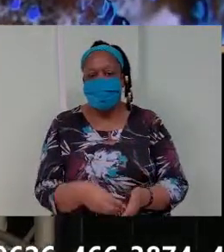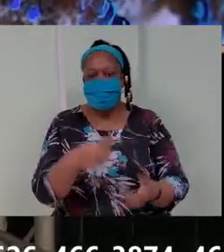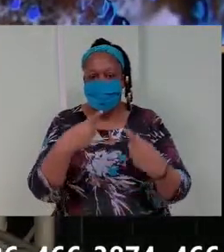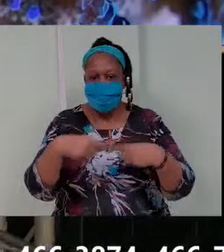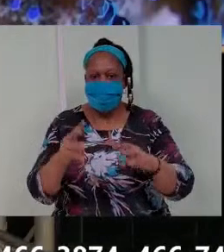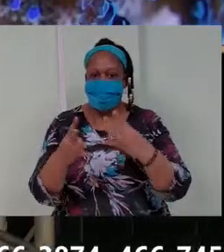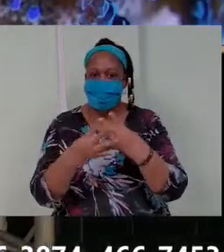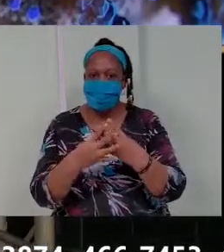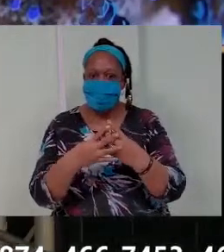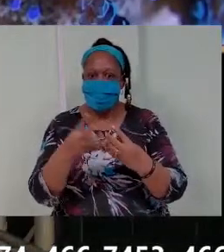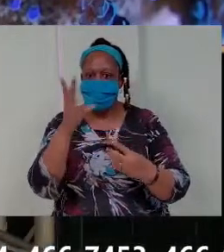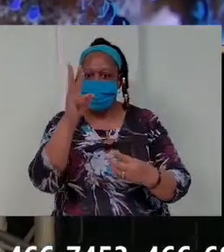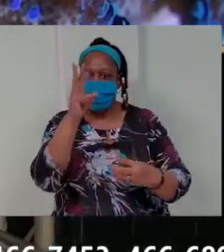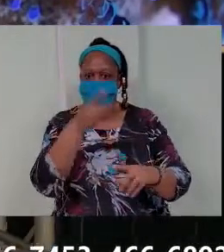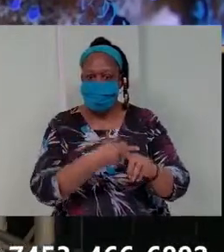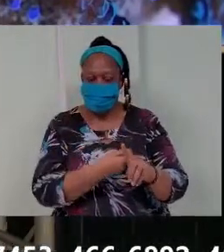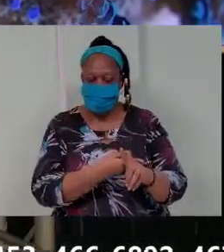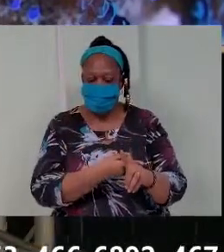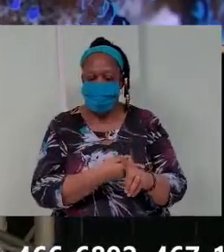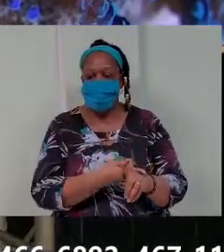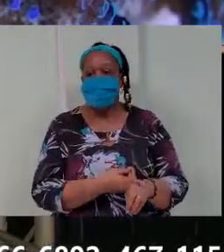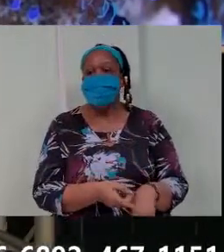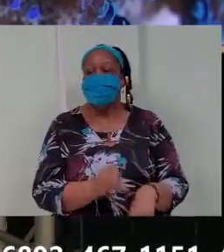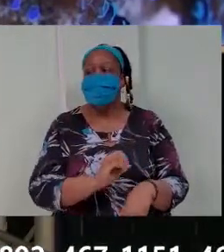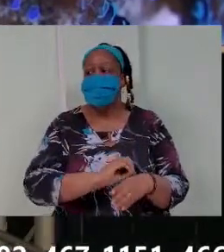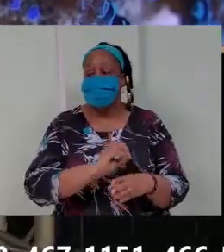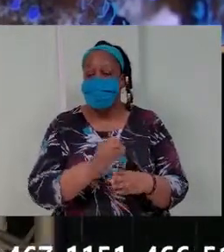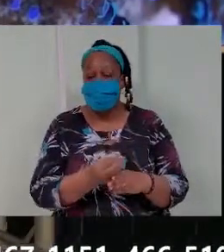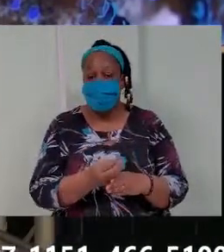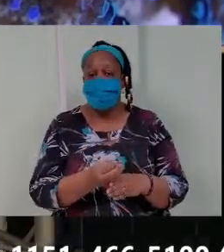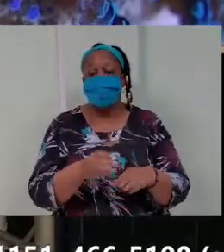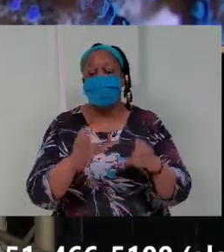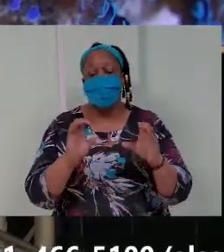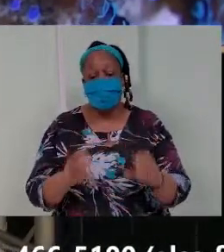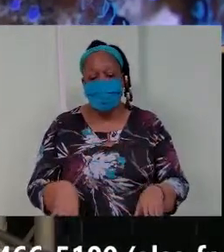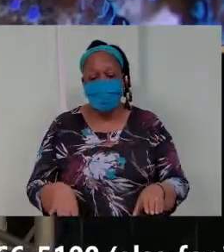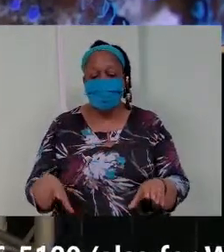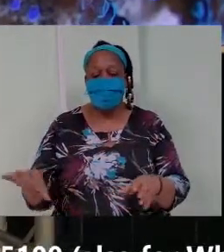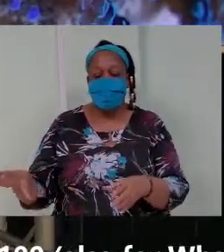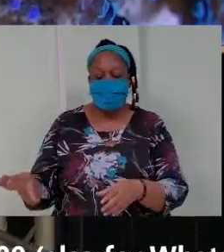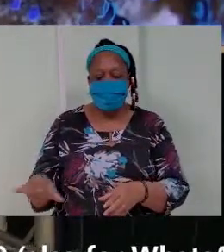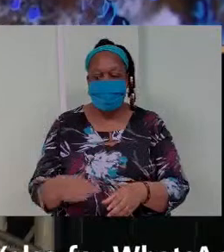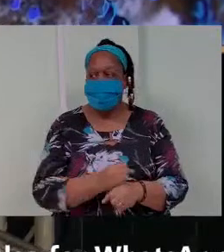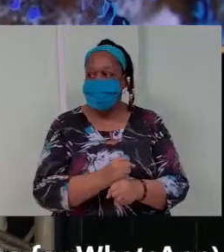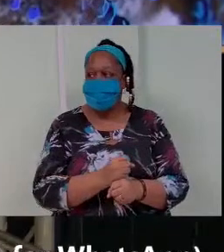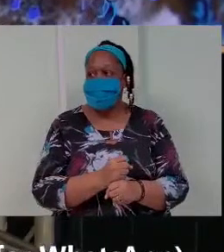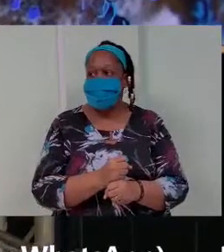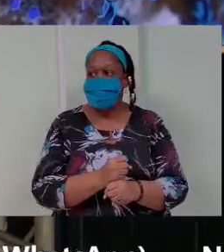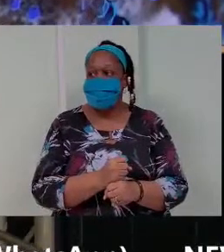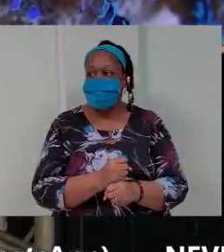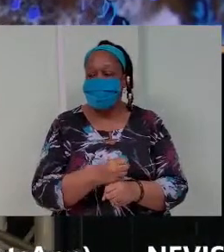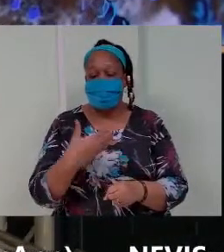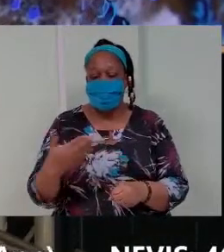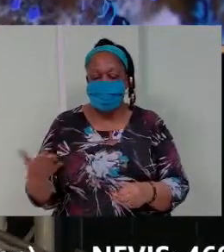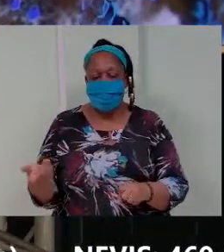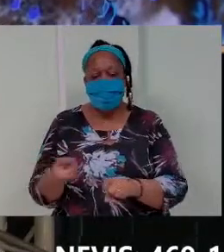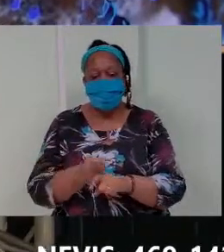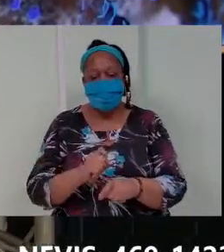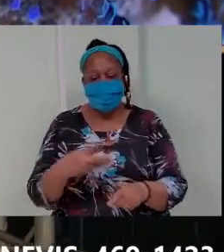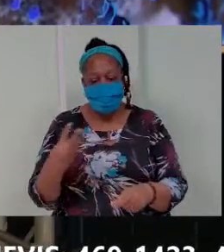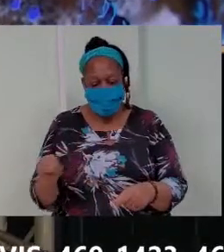months, or to both, and to forfeiture of any goods or money in respect of which the offense has been